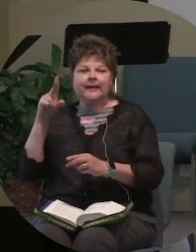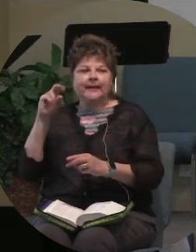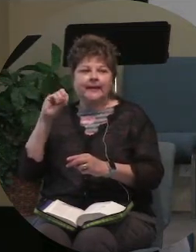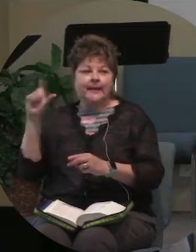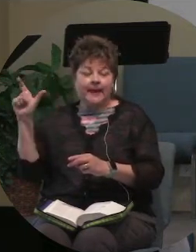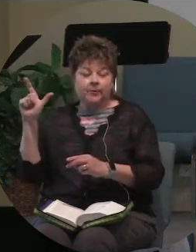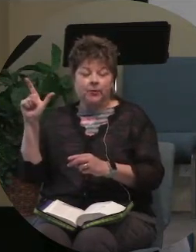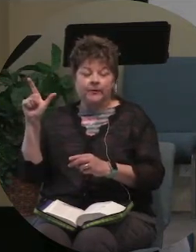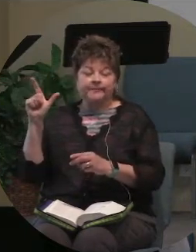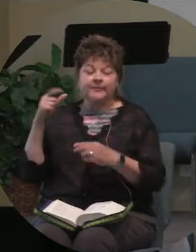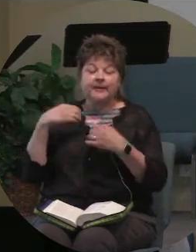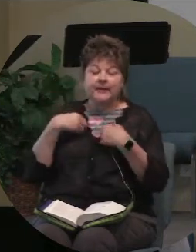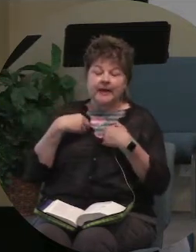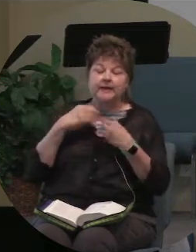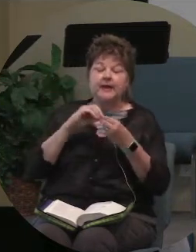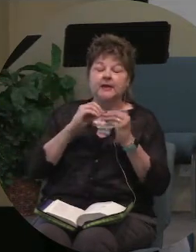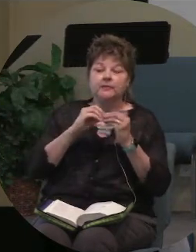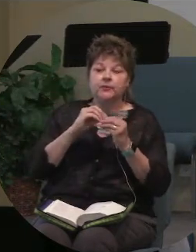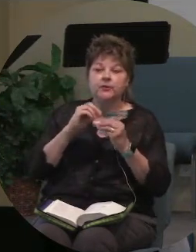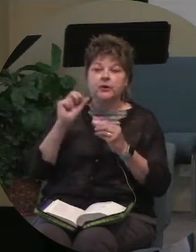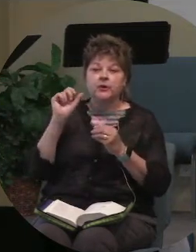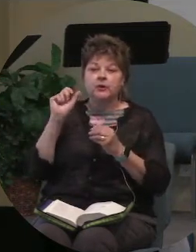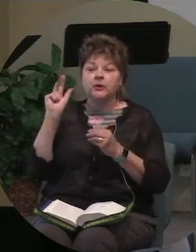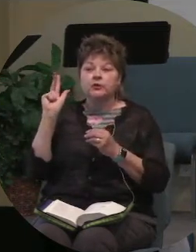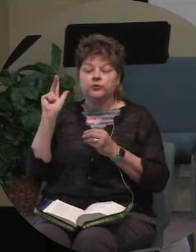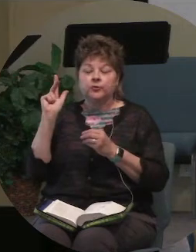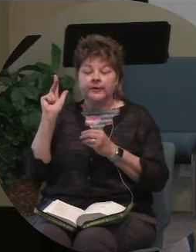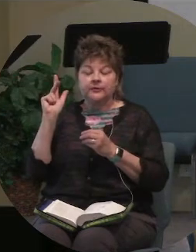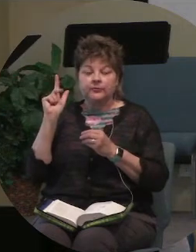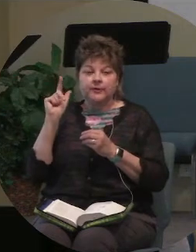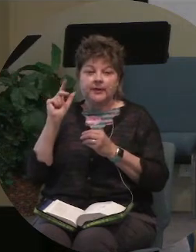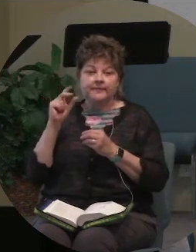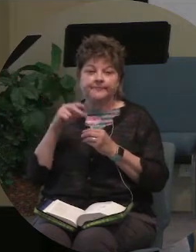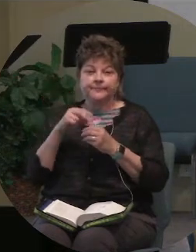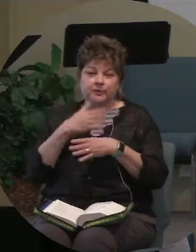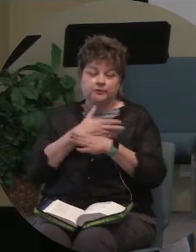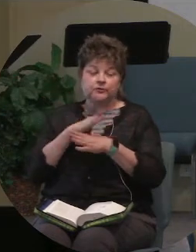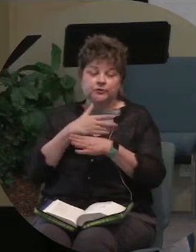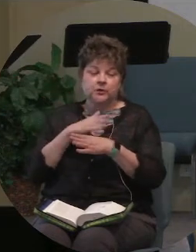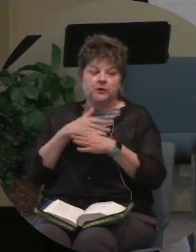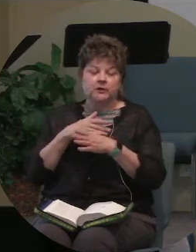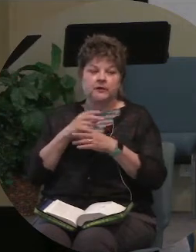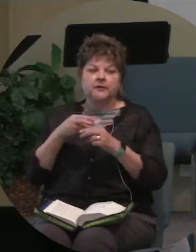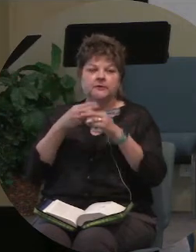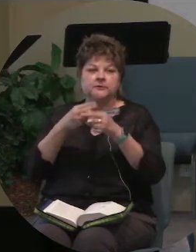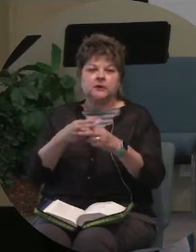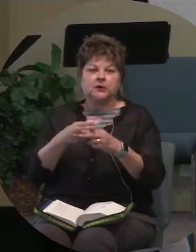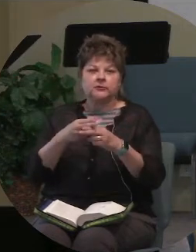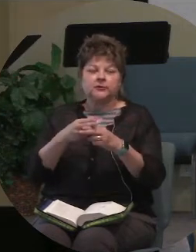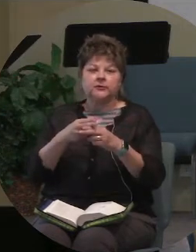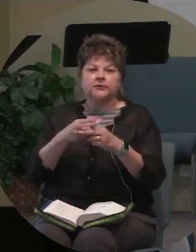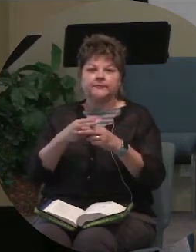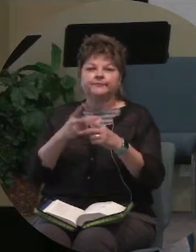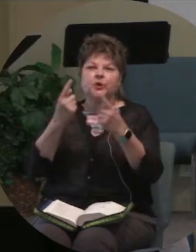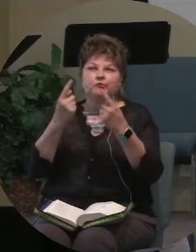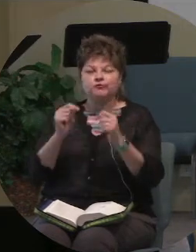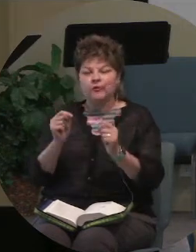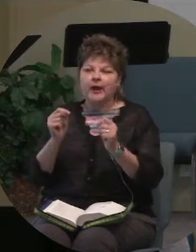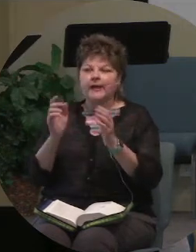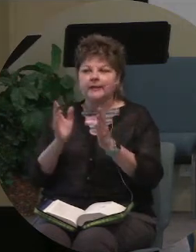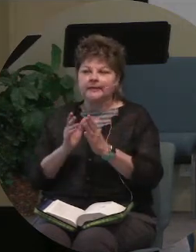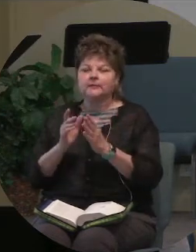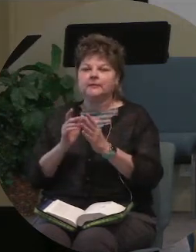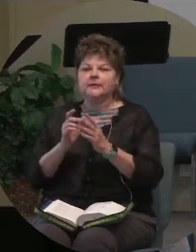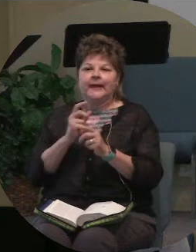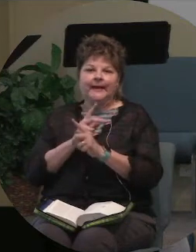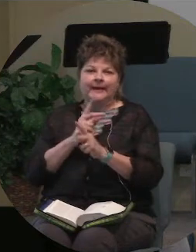number 23 hit in the Billboard Hot 100 called Try a Little Kindness. It was like number 3 in the country